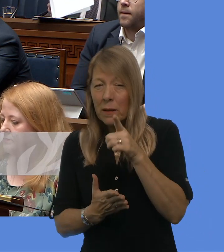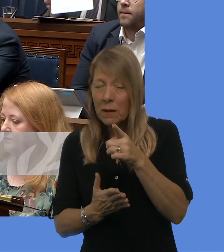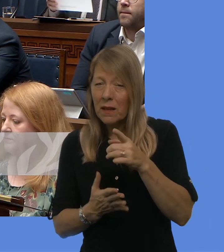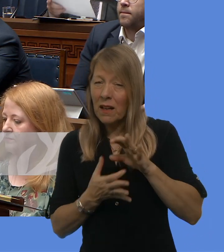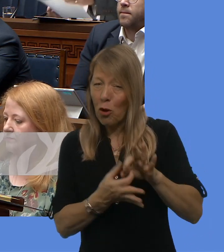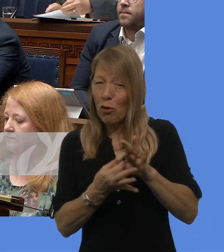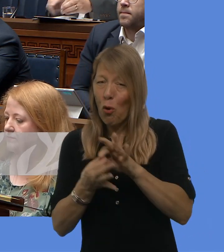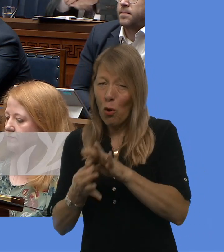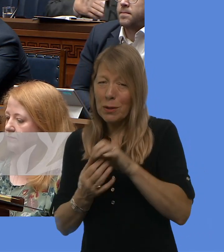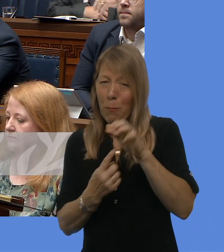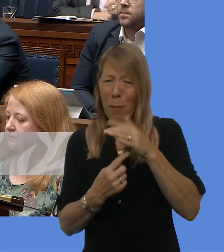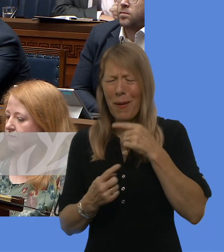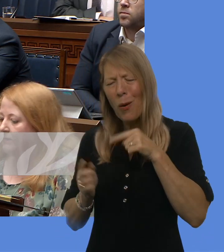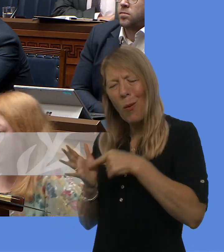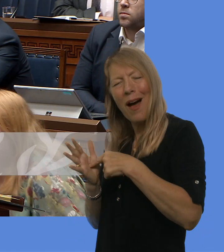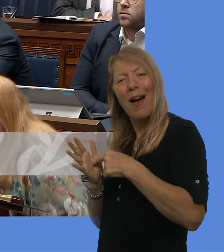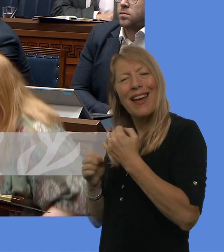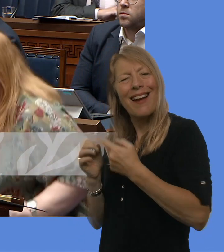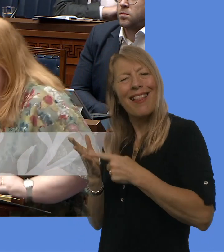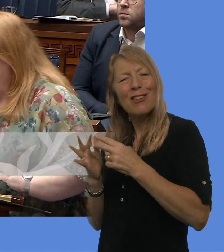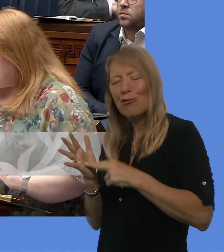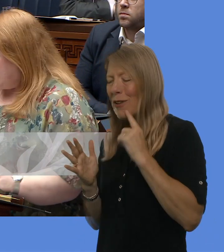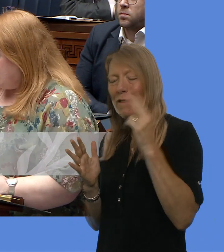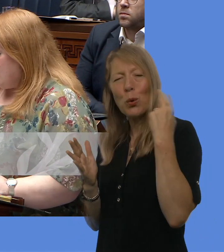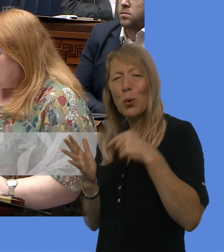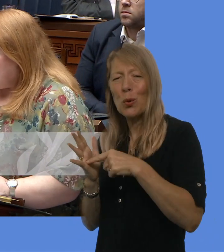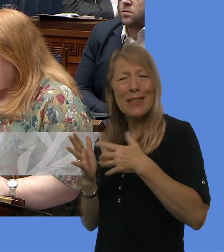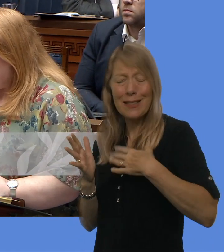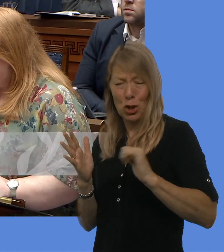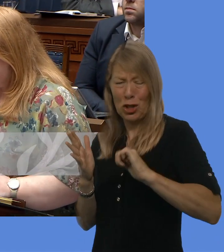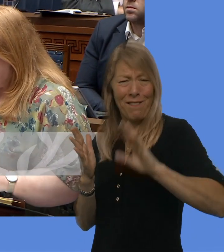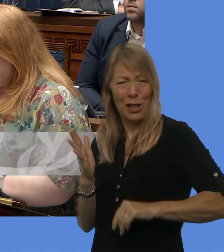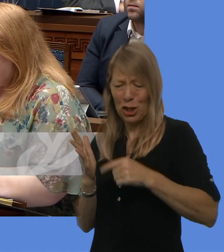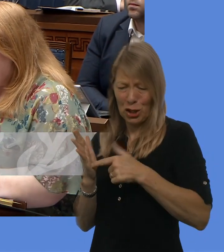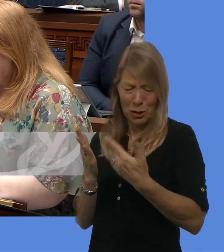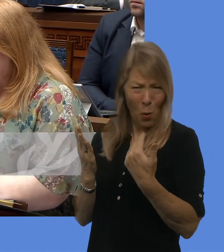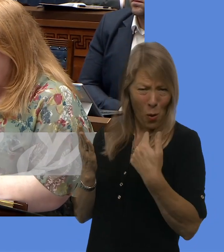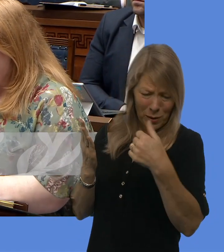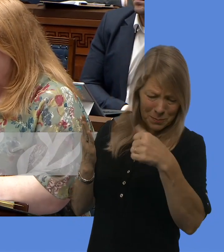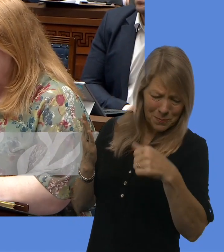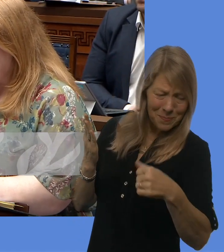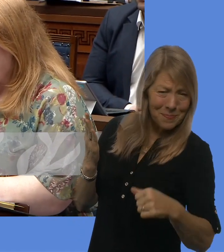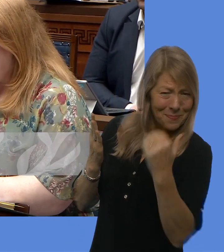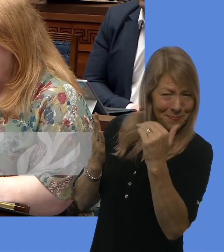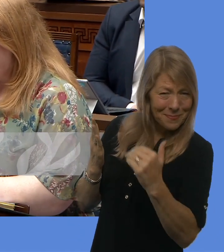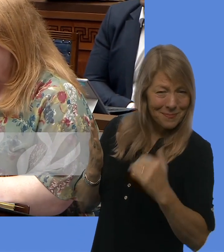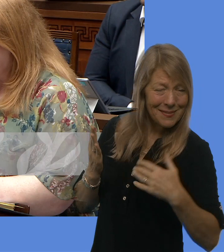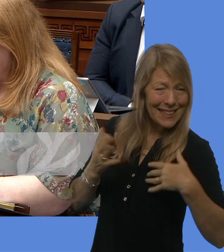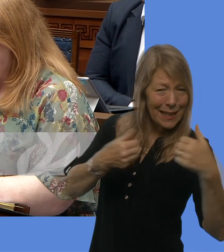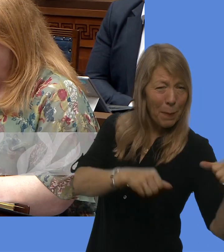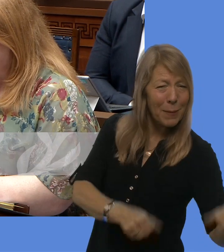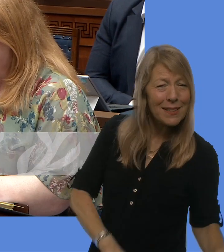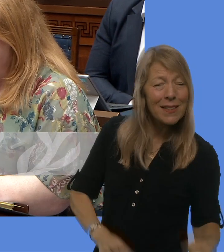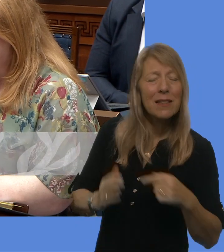as recommendations of that review are implemented? Minister. We will continue to work not only with our statutory partners, but also with the